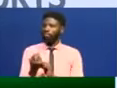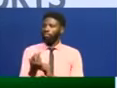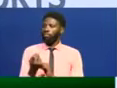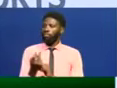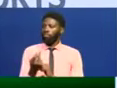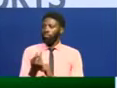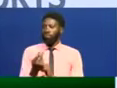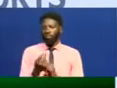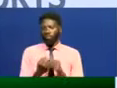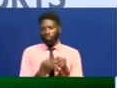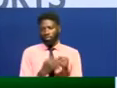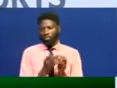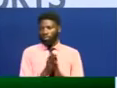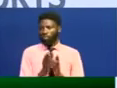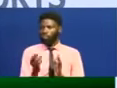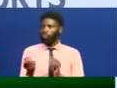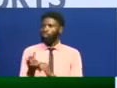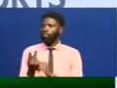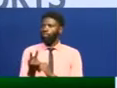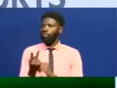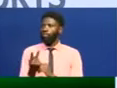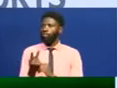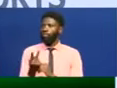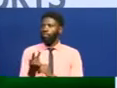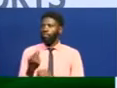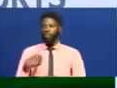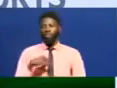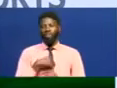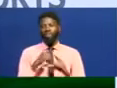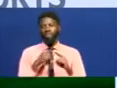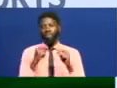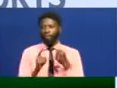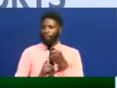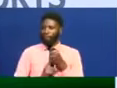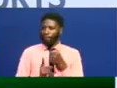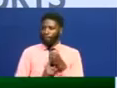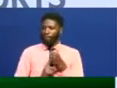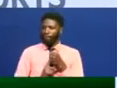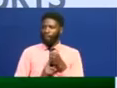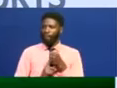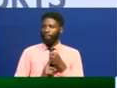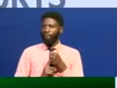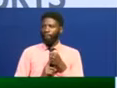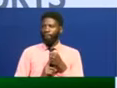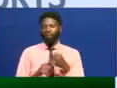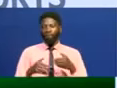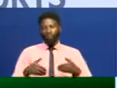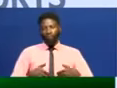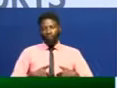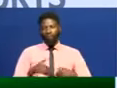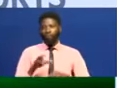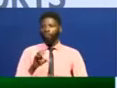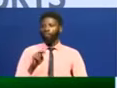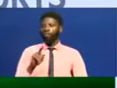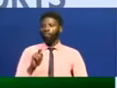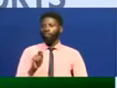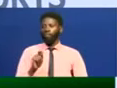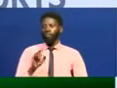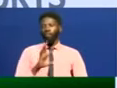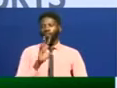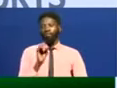December 8th to December 12th, we host the 6th Youth Connect Africa